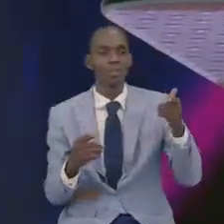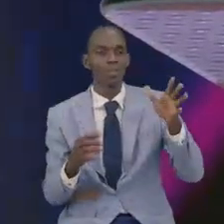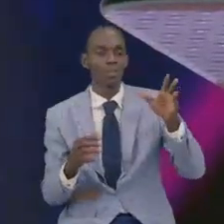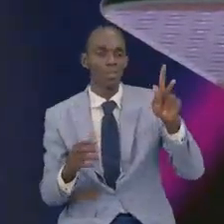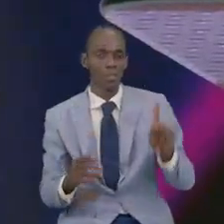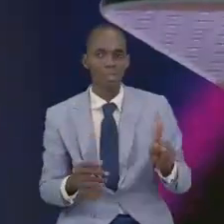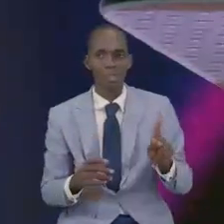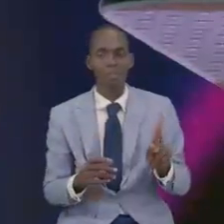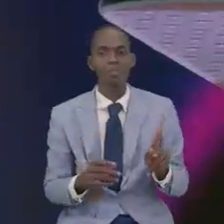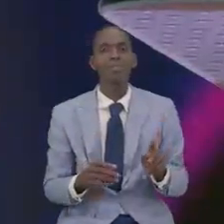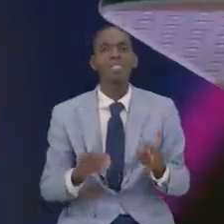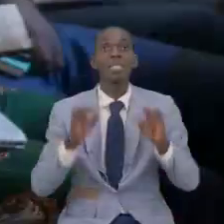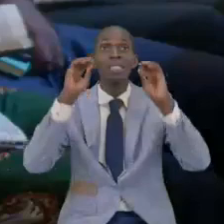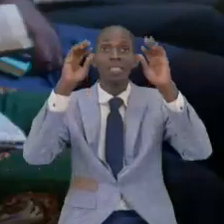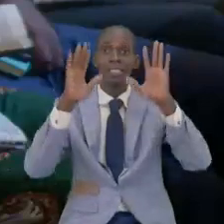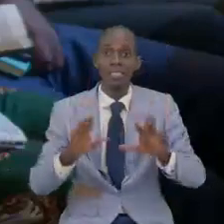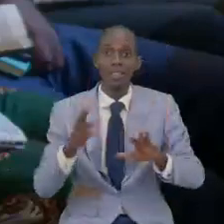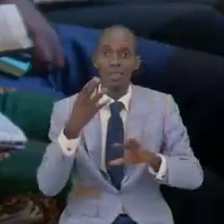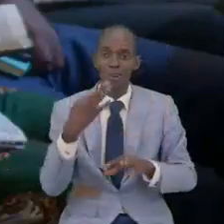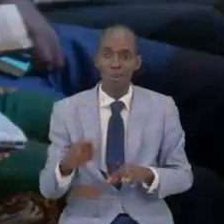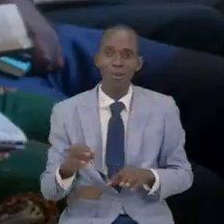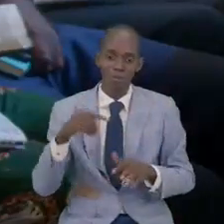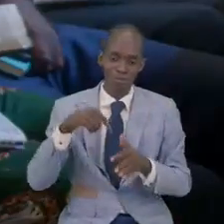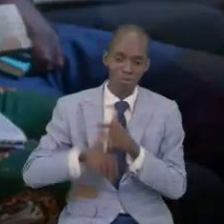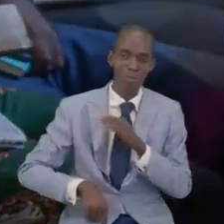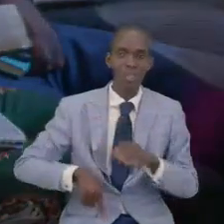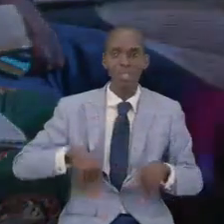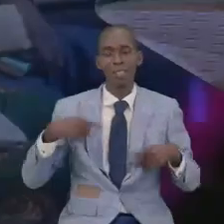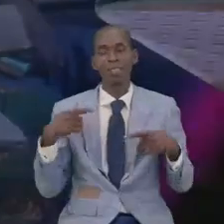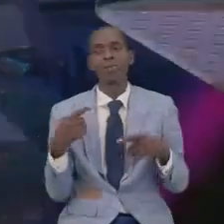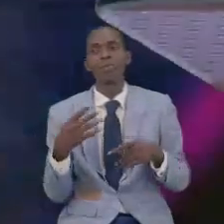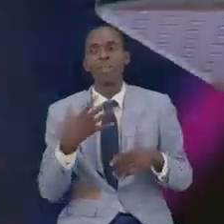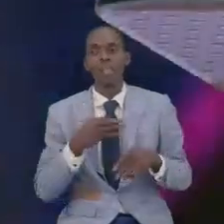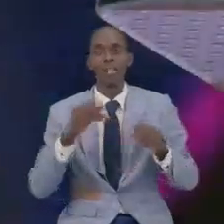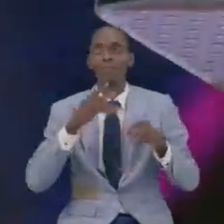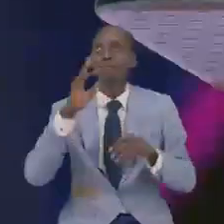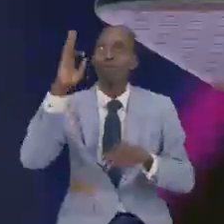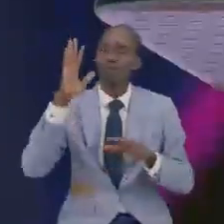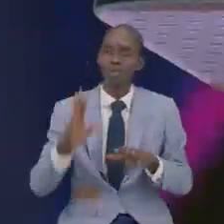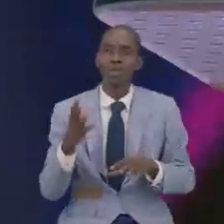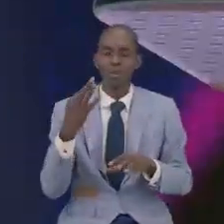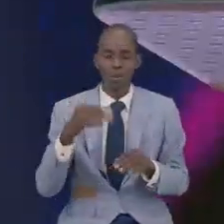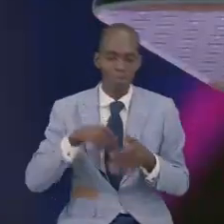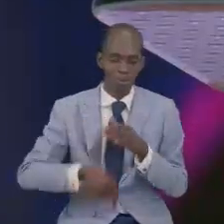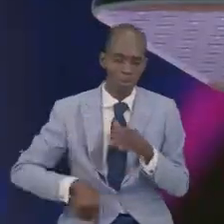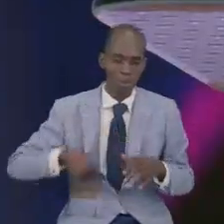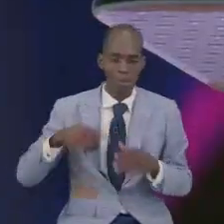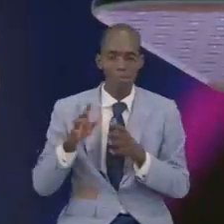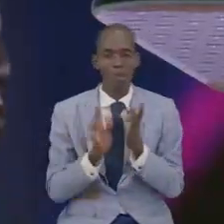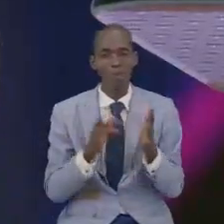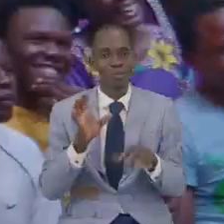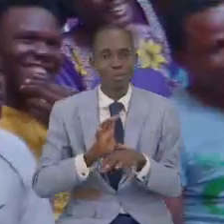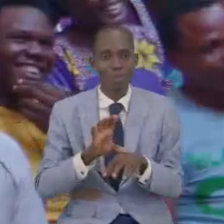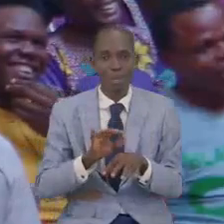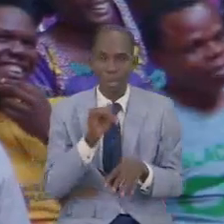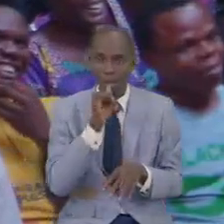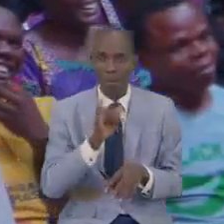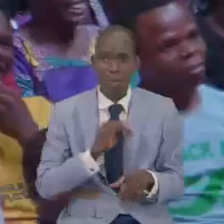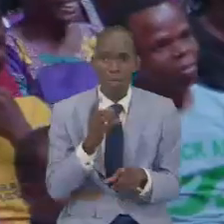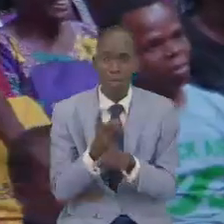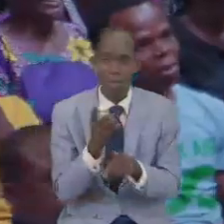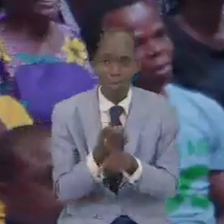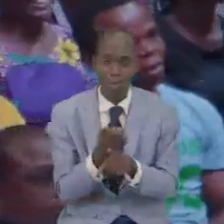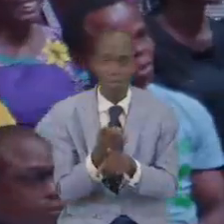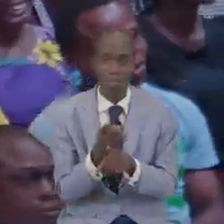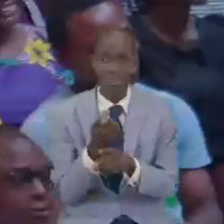of Deeperlife, and the pastor of Deeperlife Bible Church, that's who I am. Am I right? Uh-huh. So let's